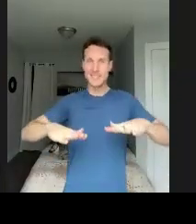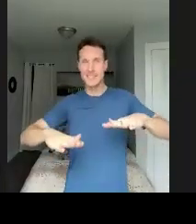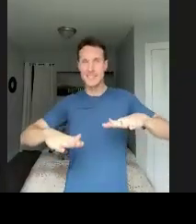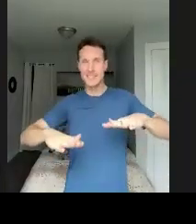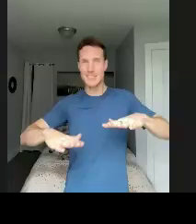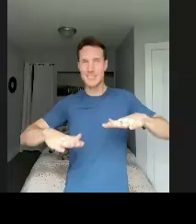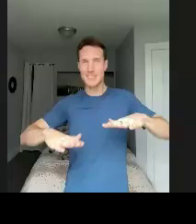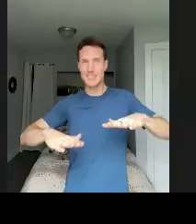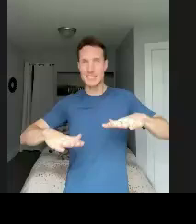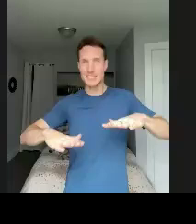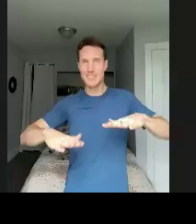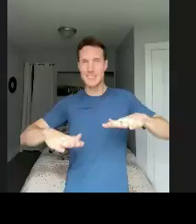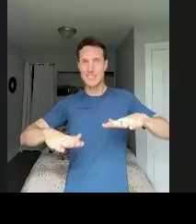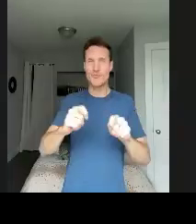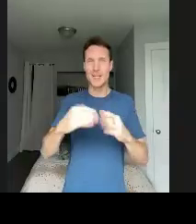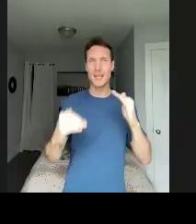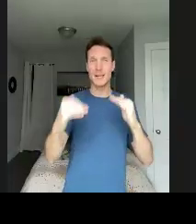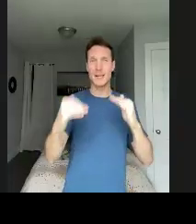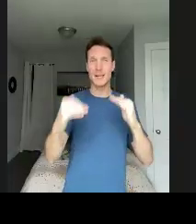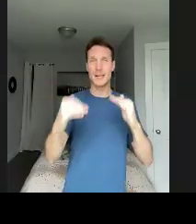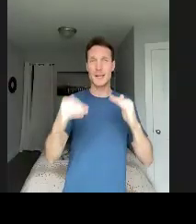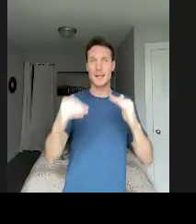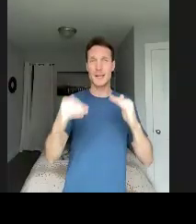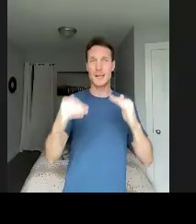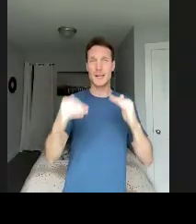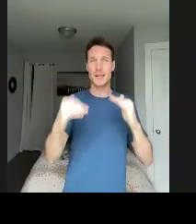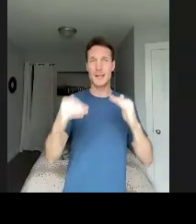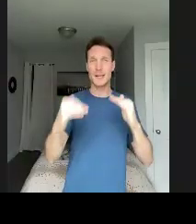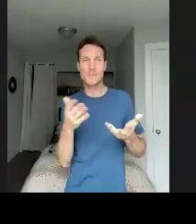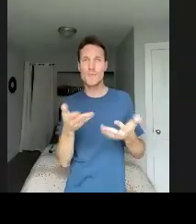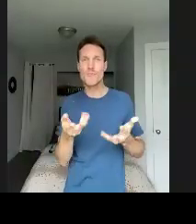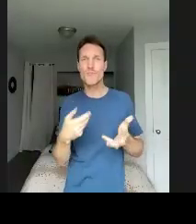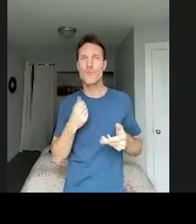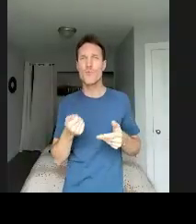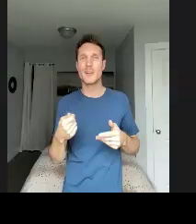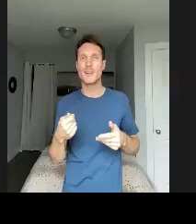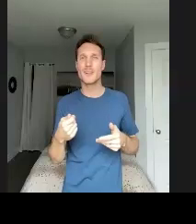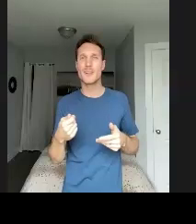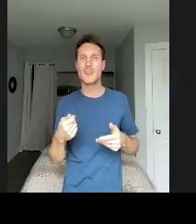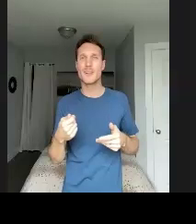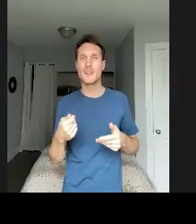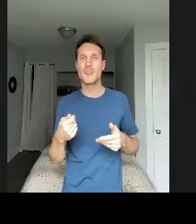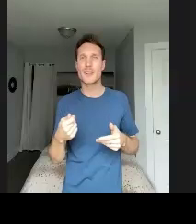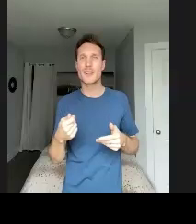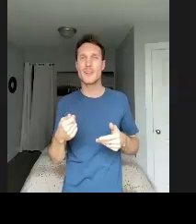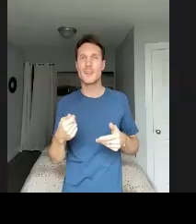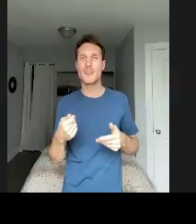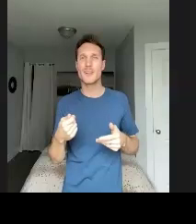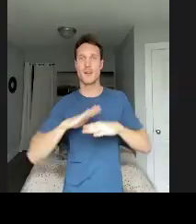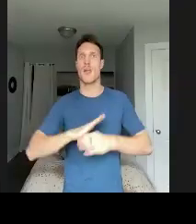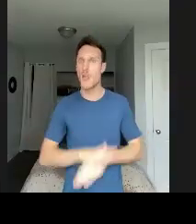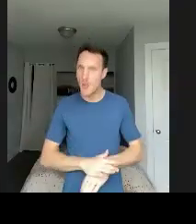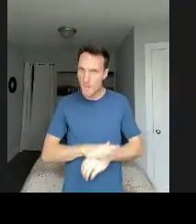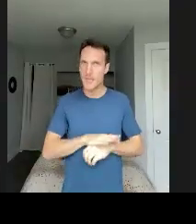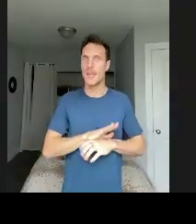in comparison to the pretty heavy reporting requirements that they're asking at this time. So I don't have a straight